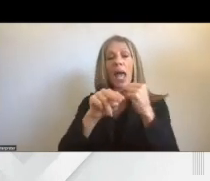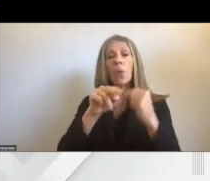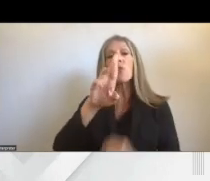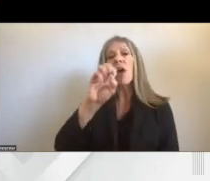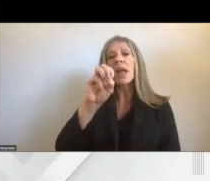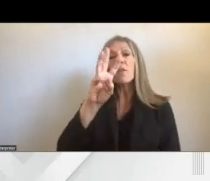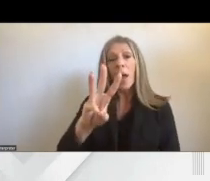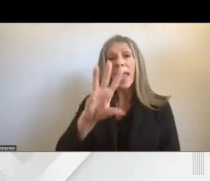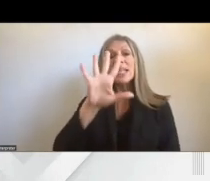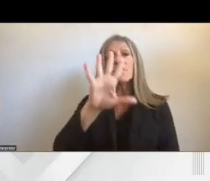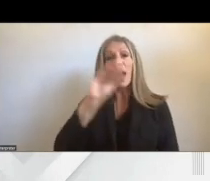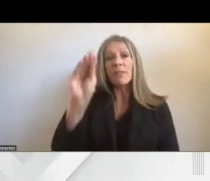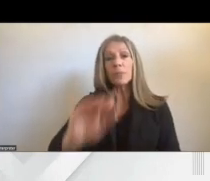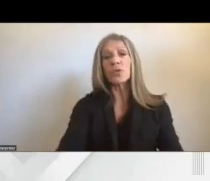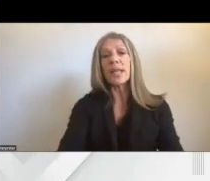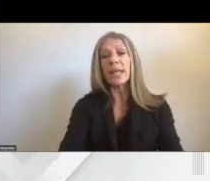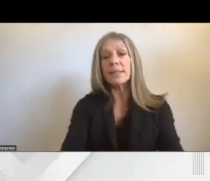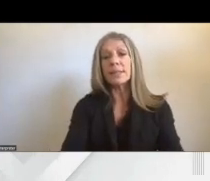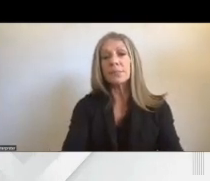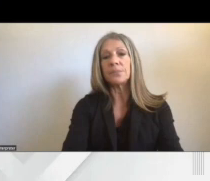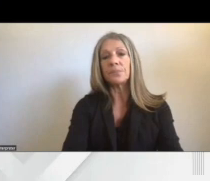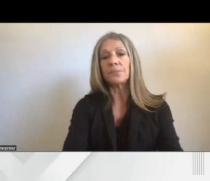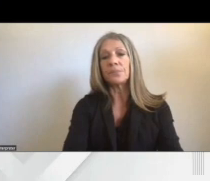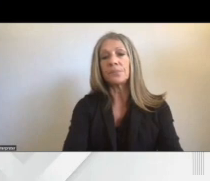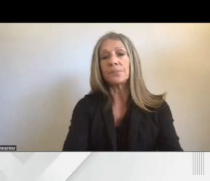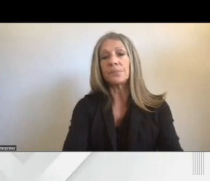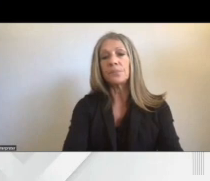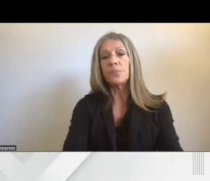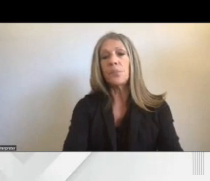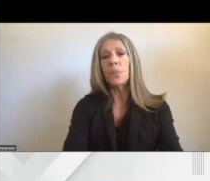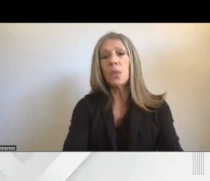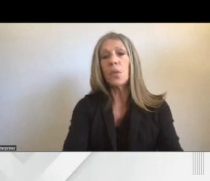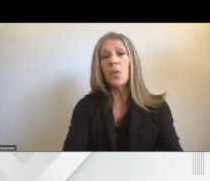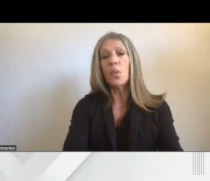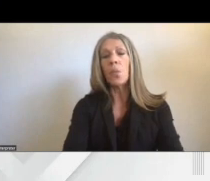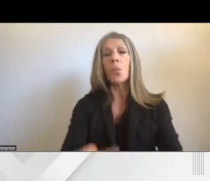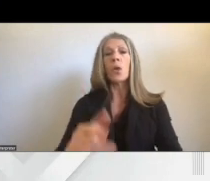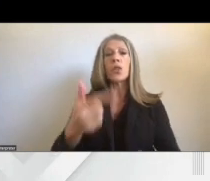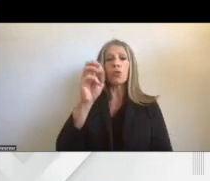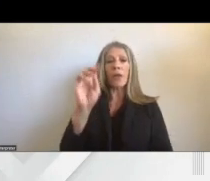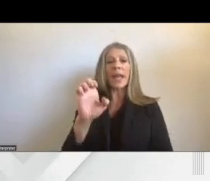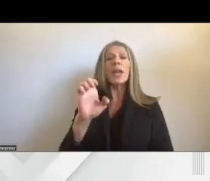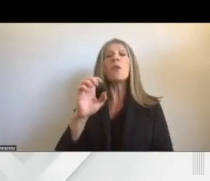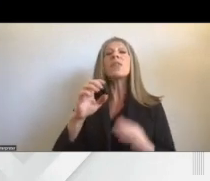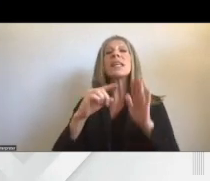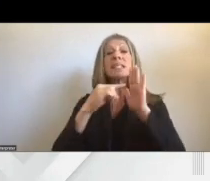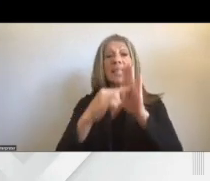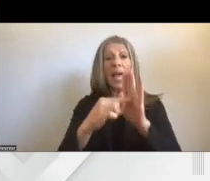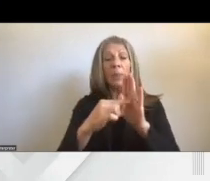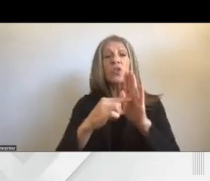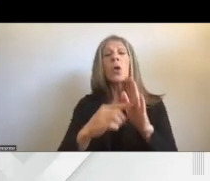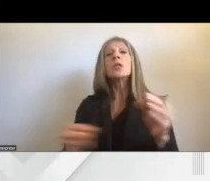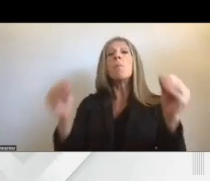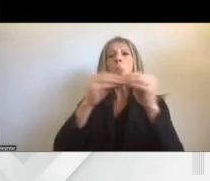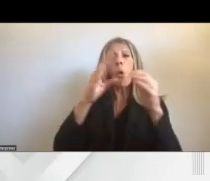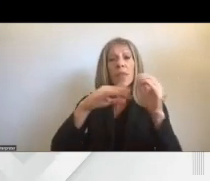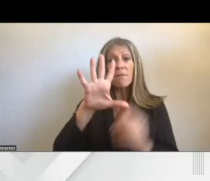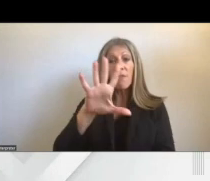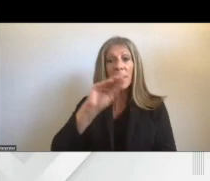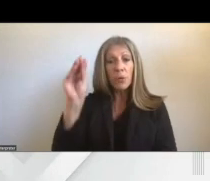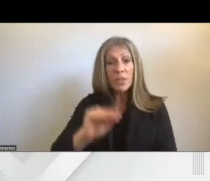5%. Where the grade of the adjacent established roadway exceeds 5%,